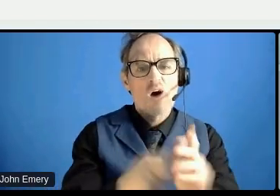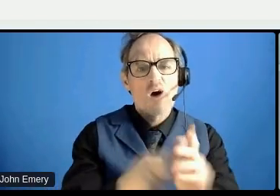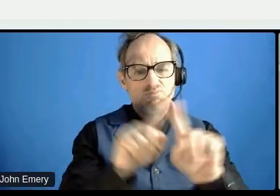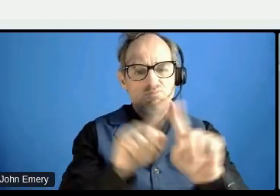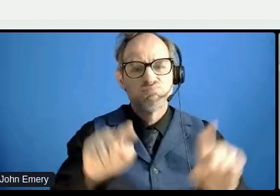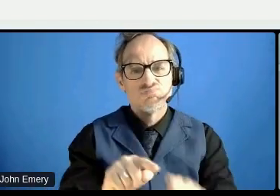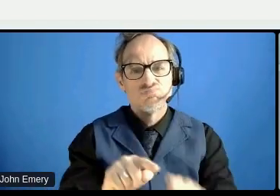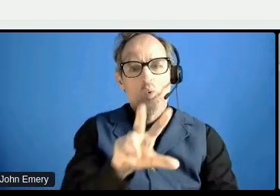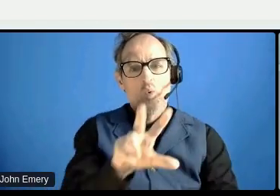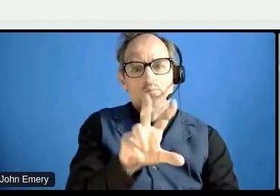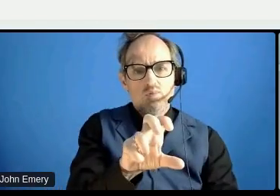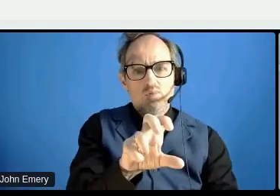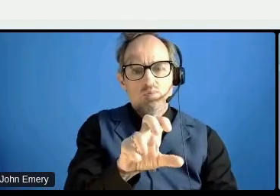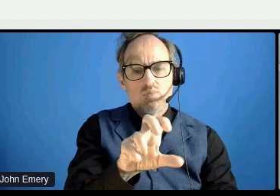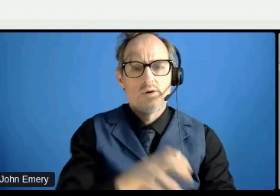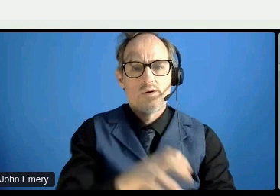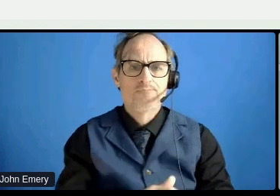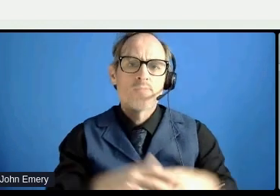4131609.